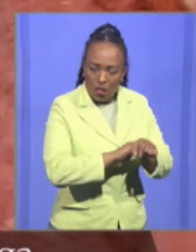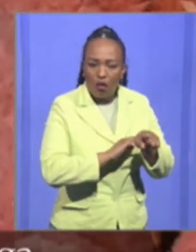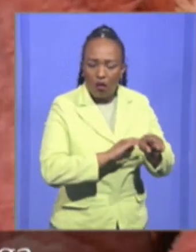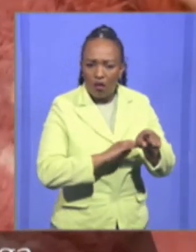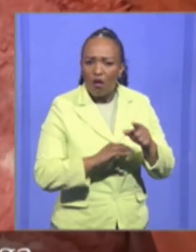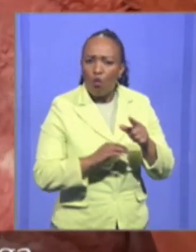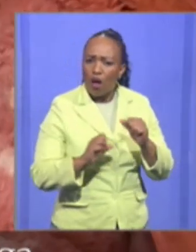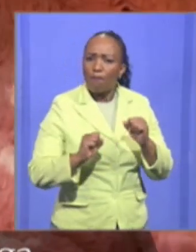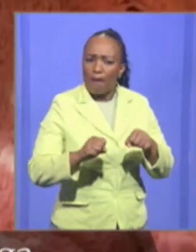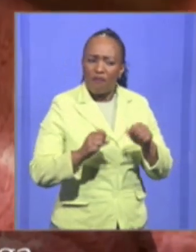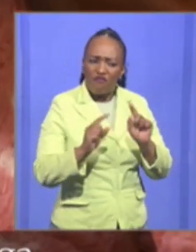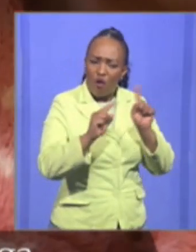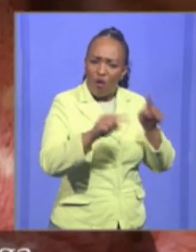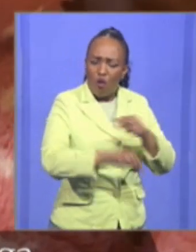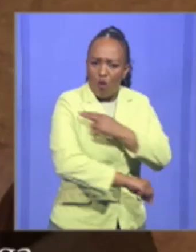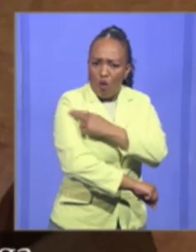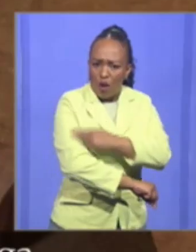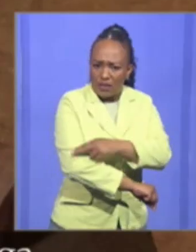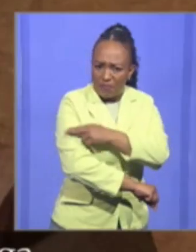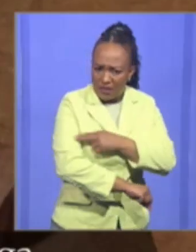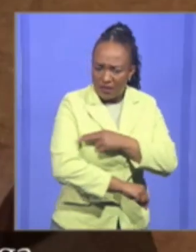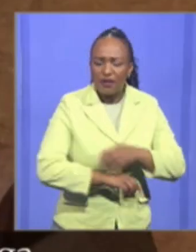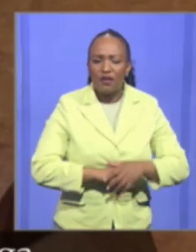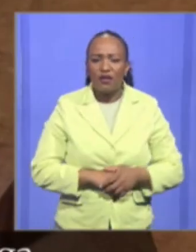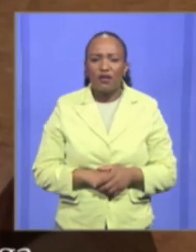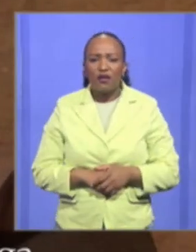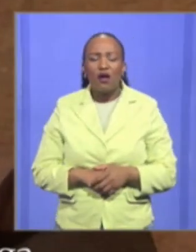bona. Mphelekelela ngeMgcibelo ngeti-6